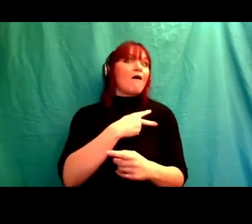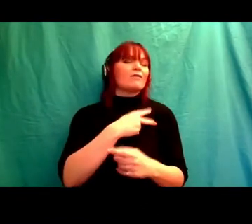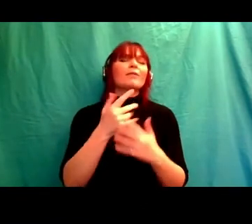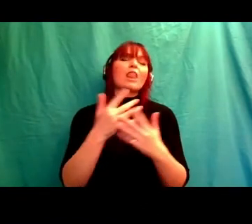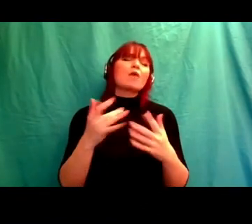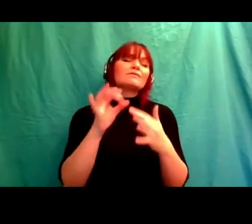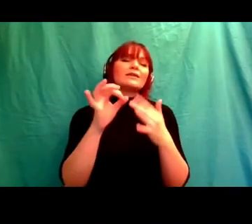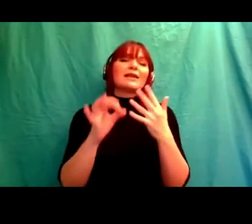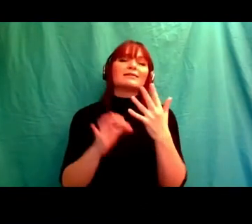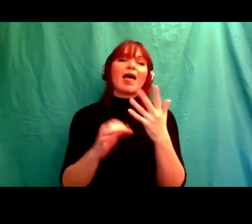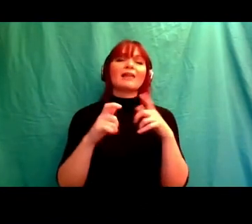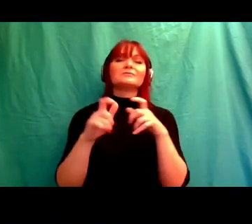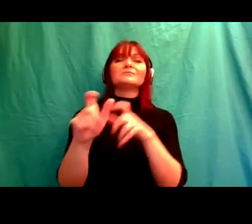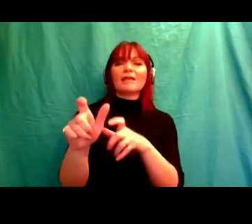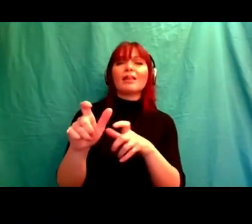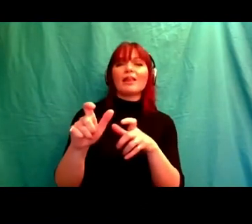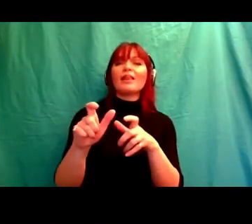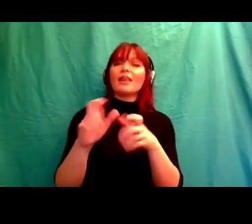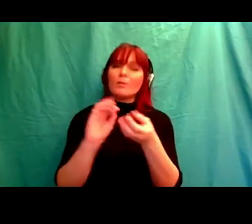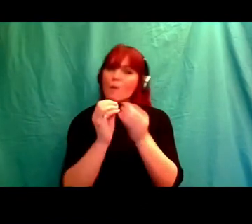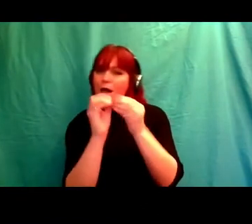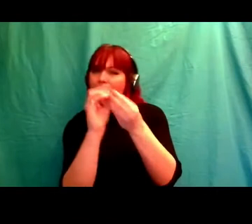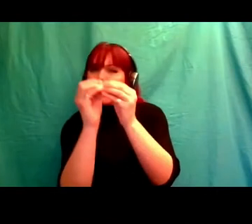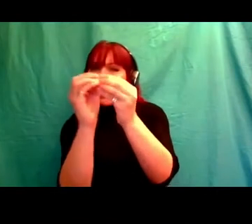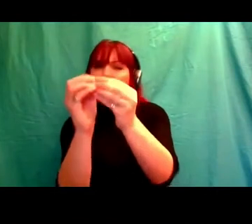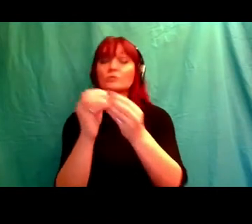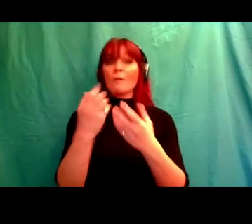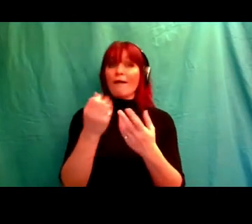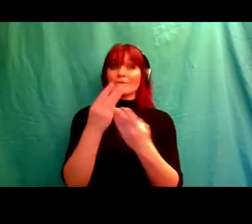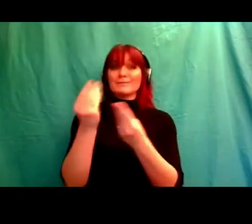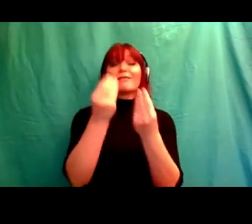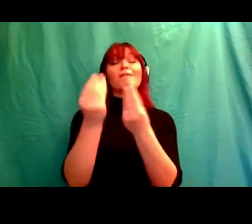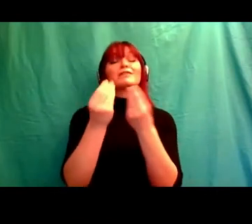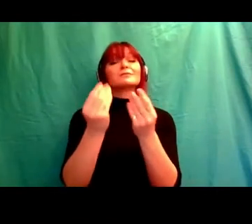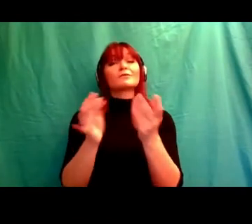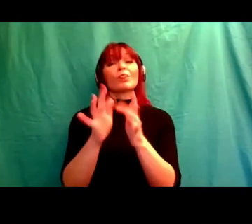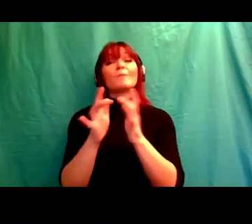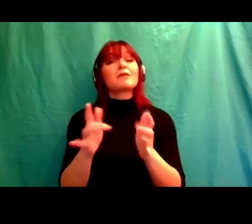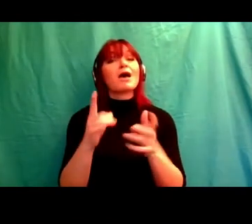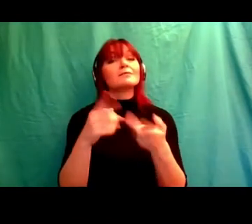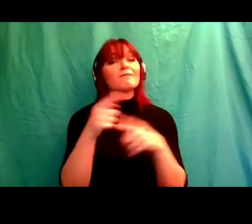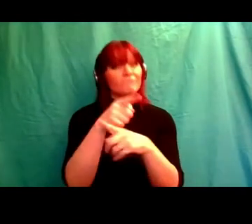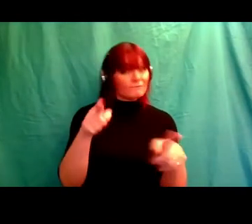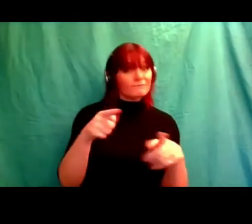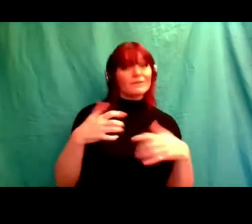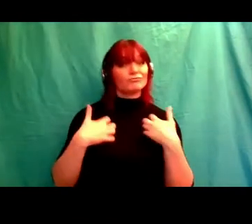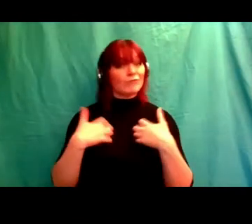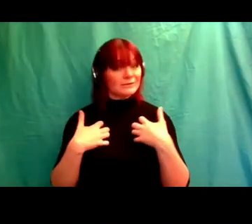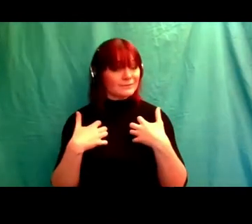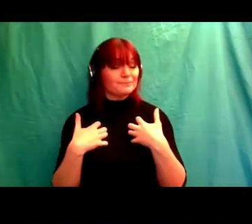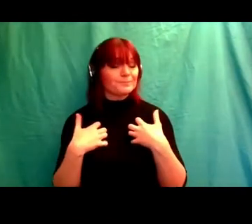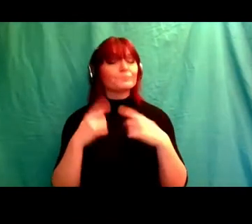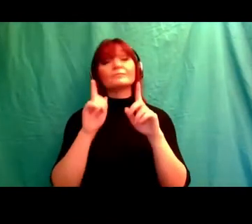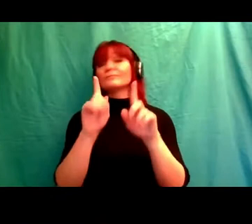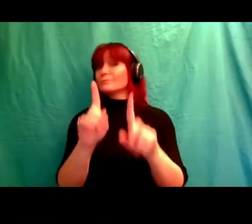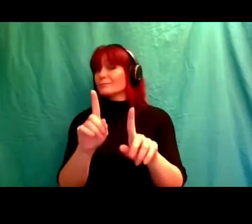be worked through. And we've got some materials on that on our website if people are interested. But one stand back thing I